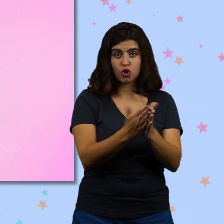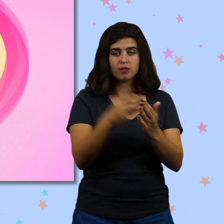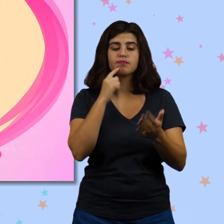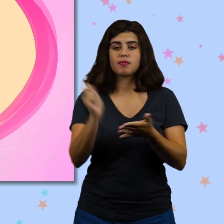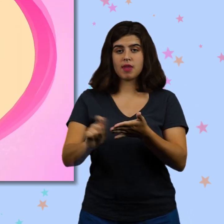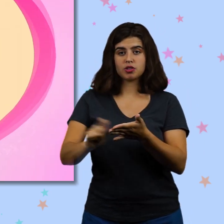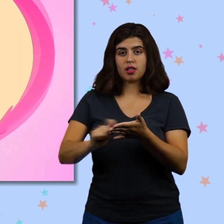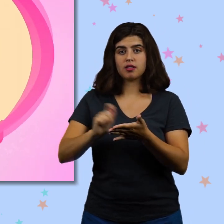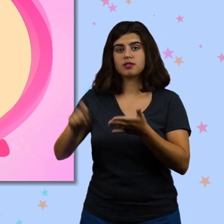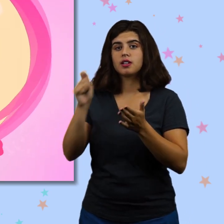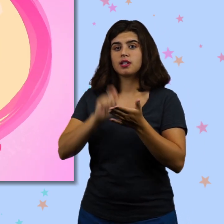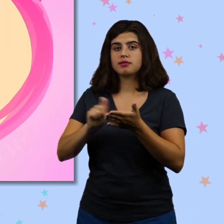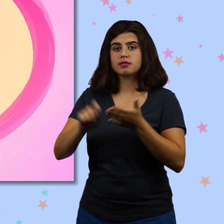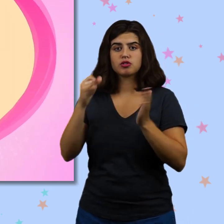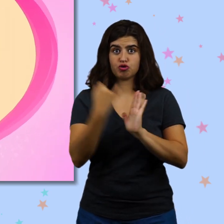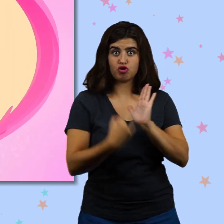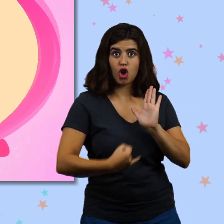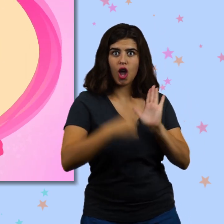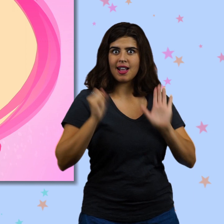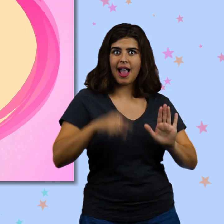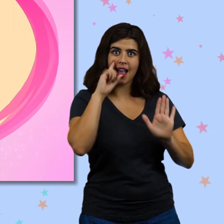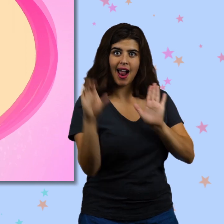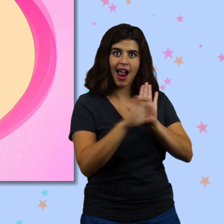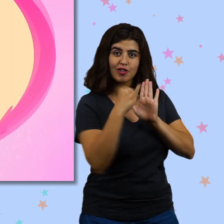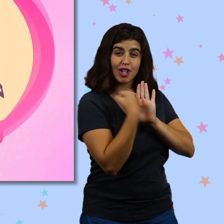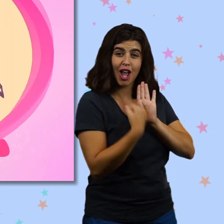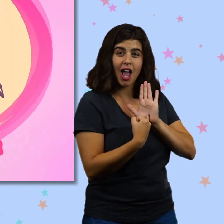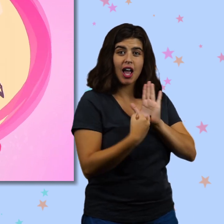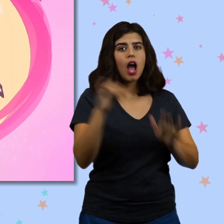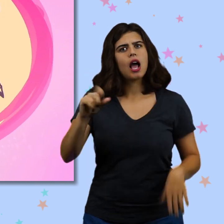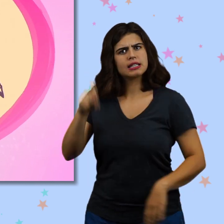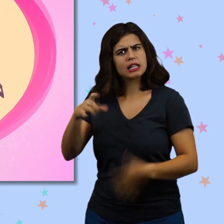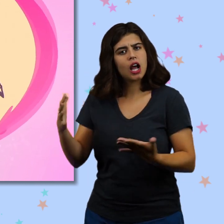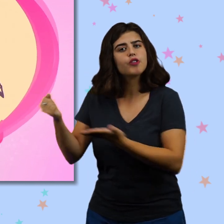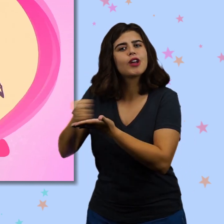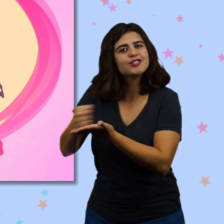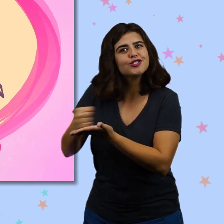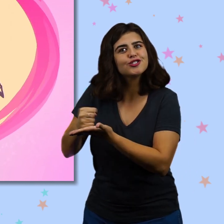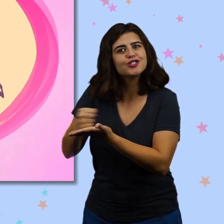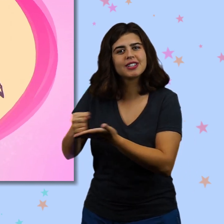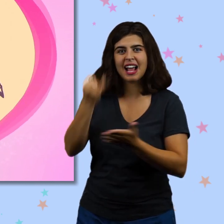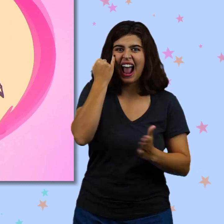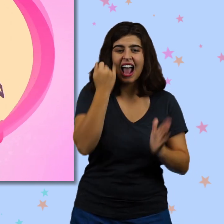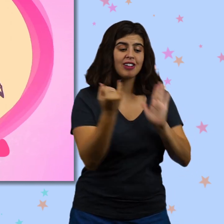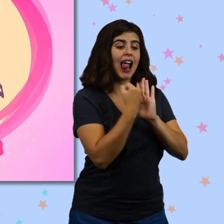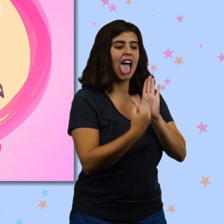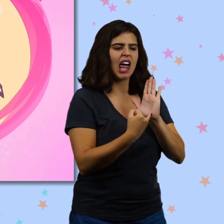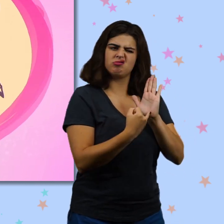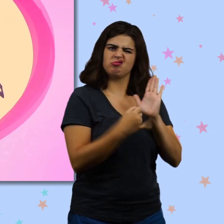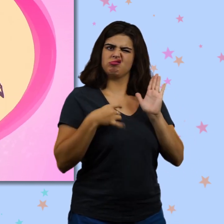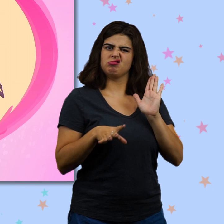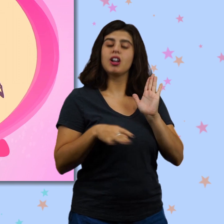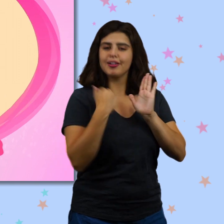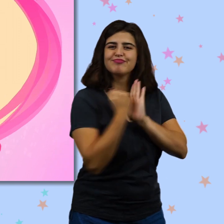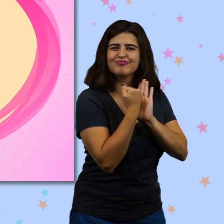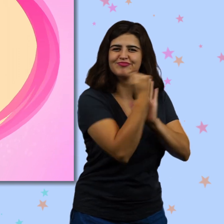notebook and a pencil. With the pencil, we can draw pictures in our notebook. We'll also need an eraser, in case we're